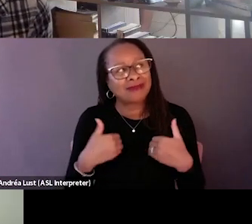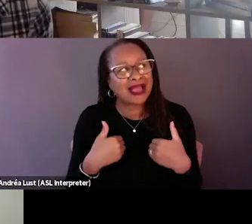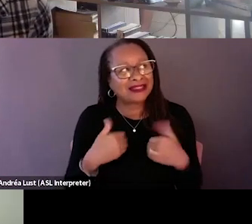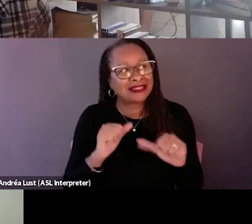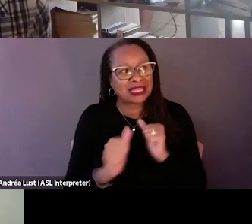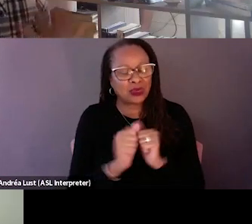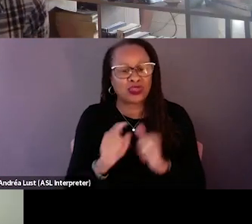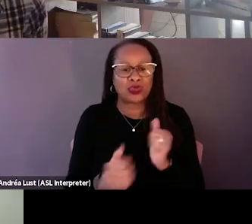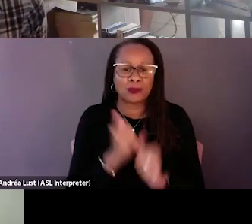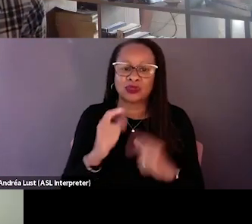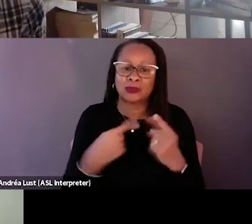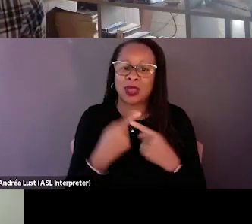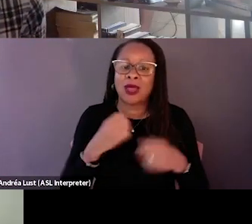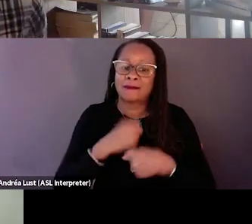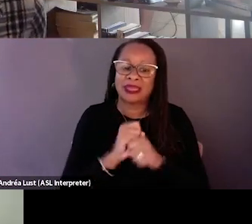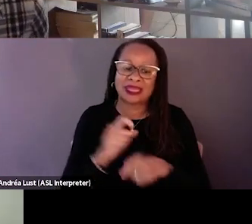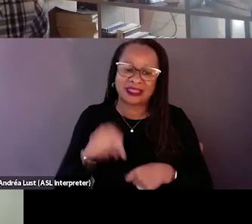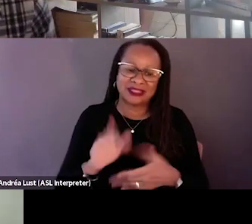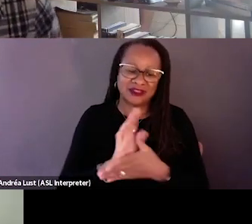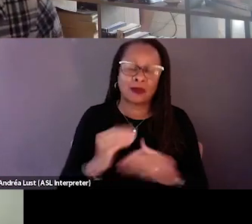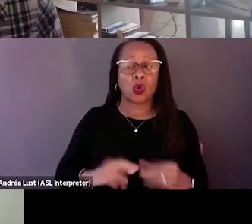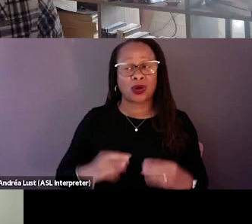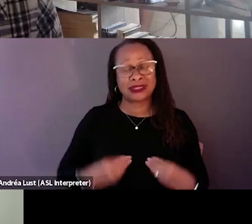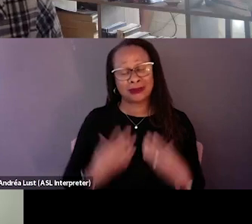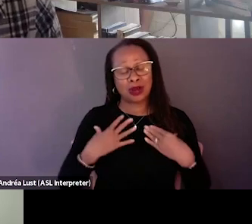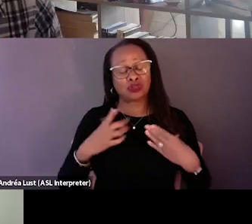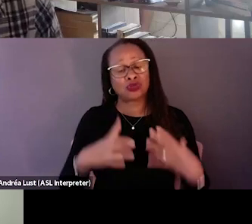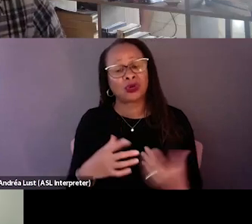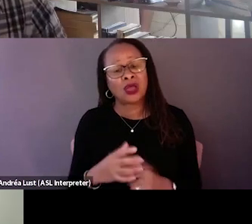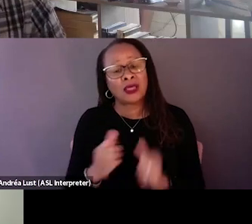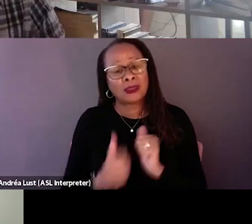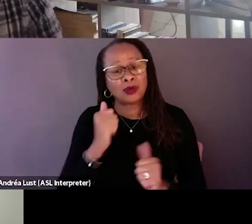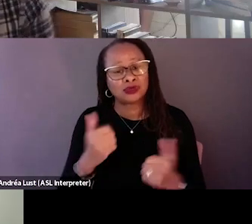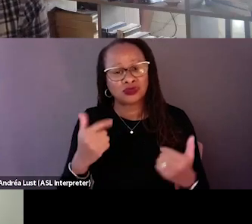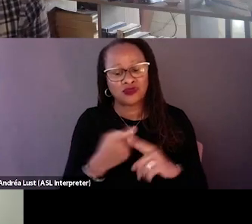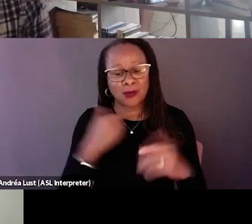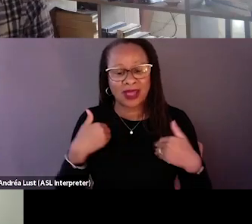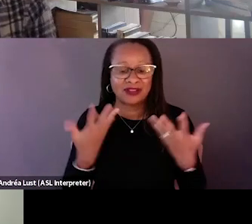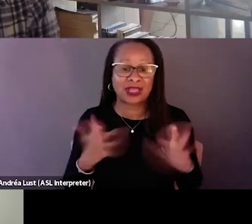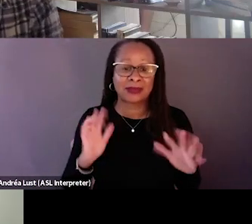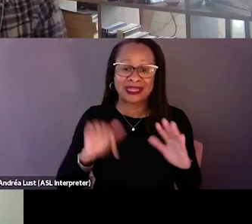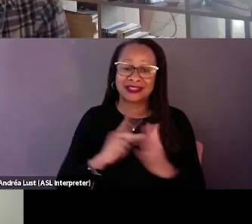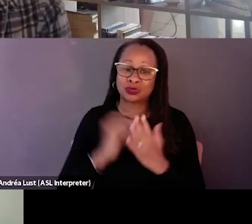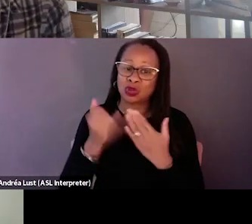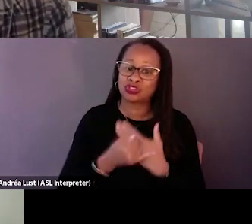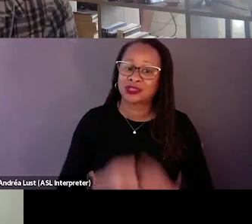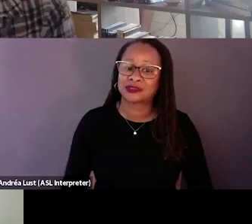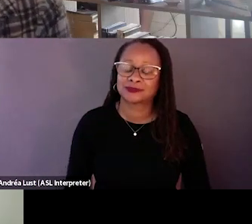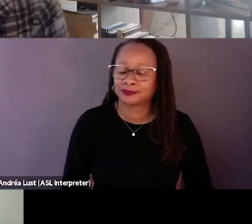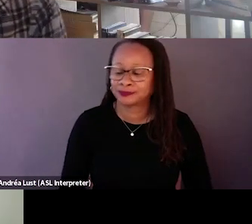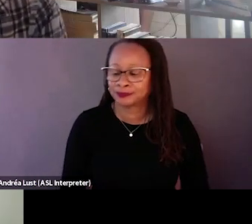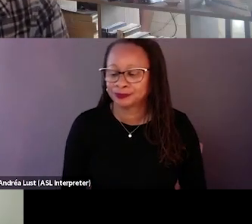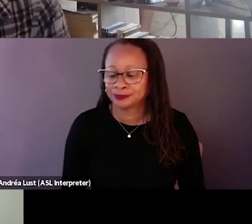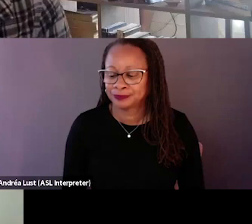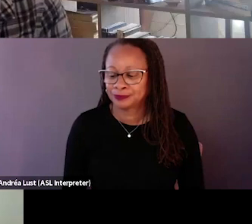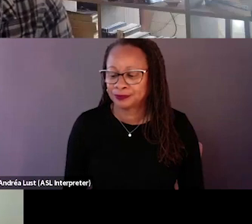about making this film, or what has inspired you the most from having completed this project? Well,